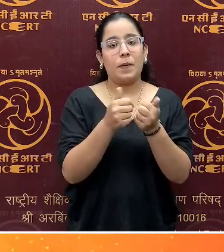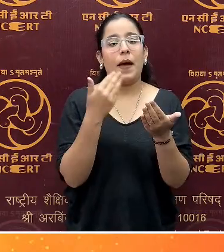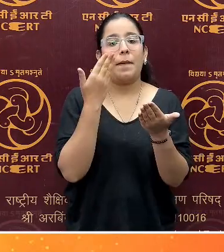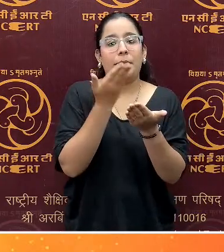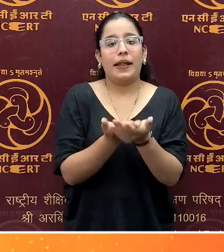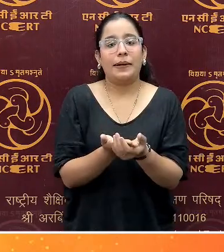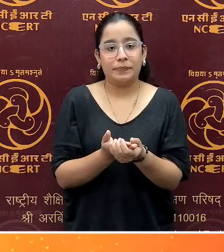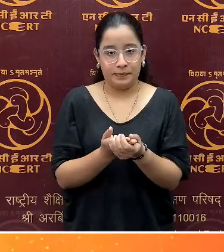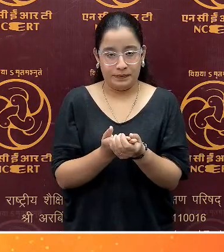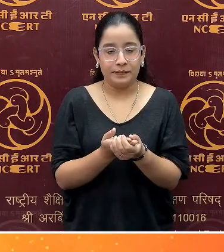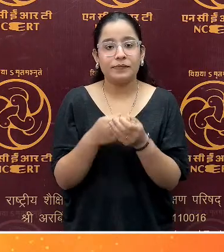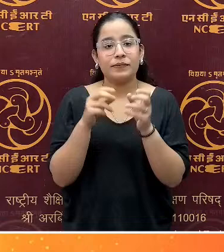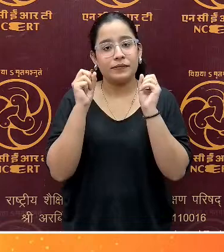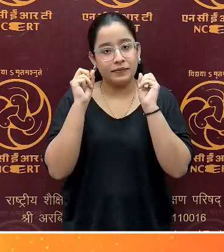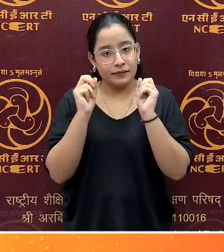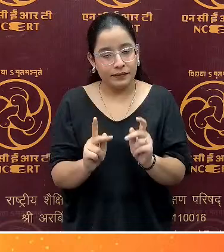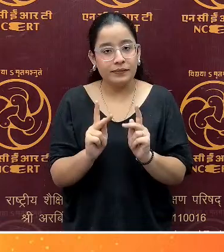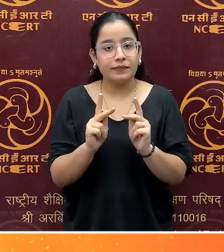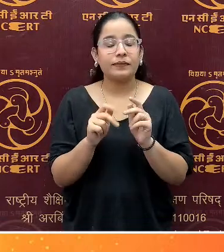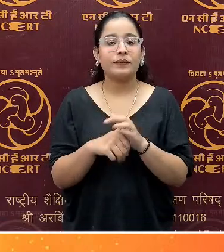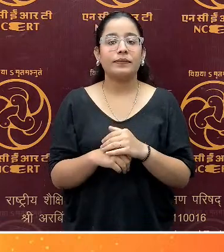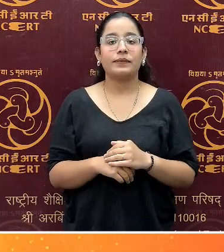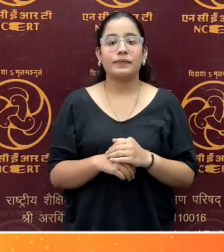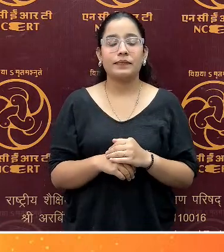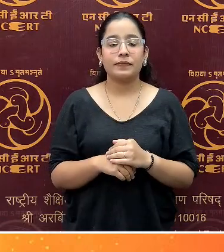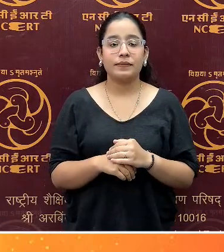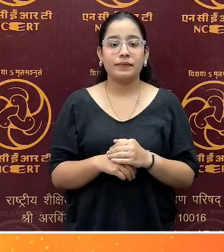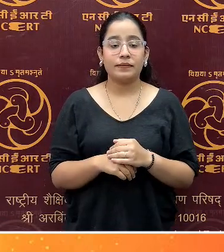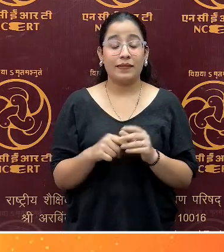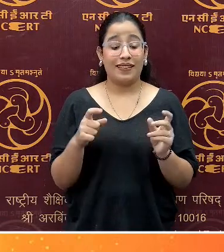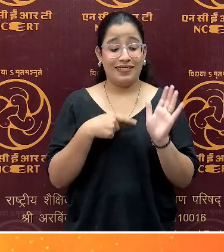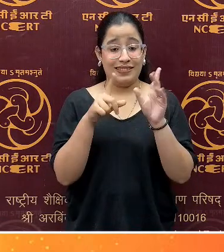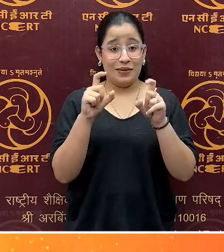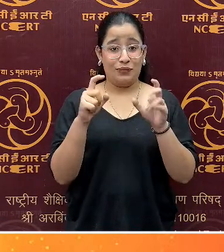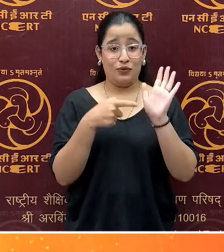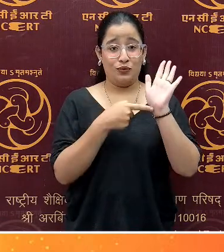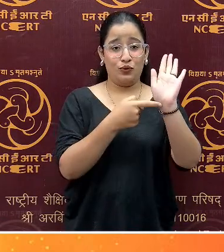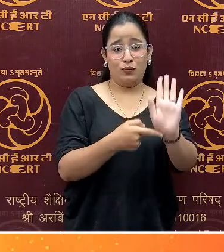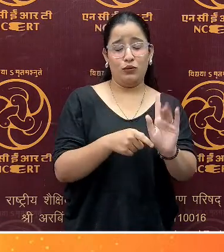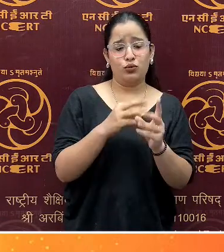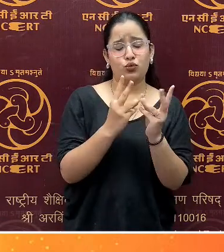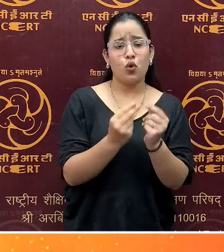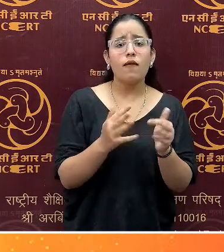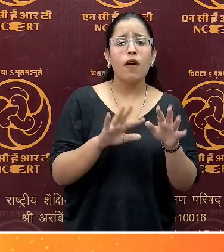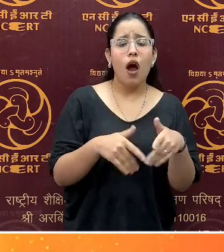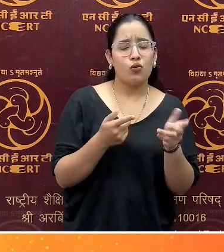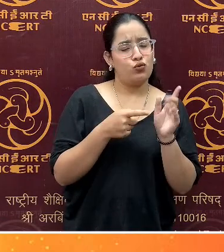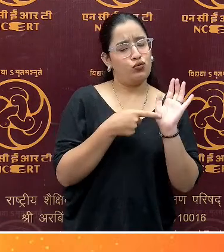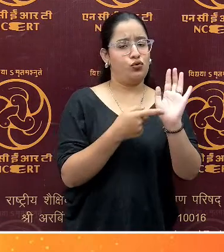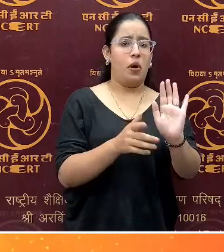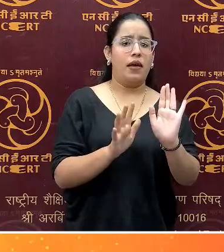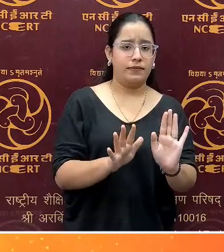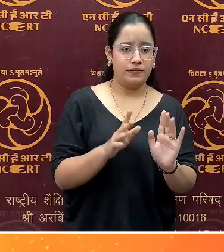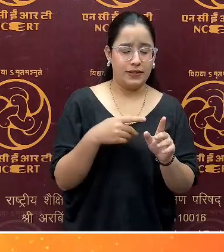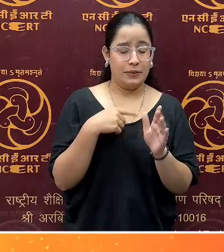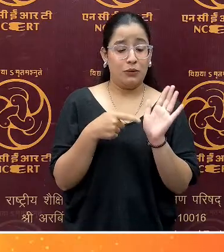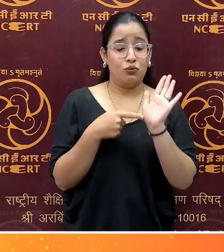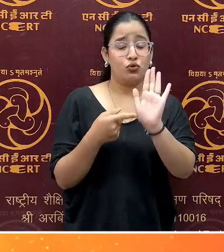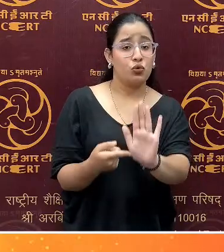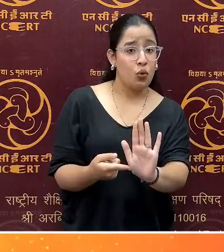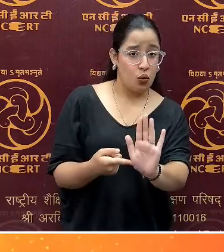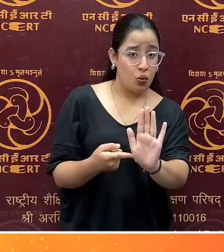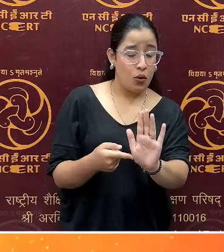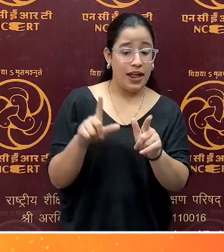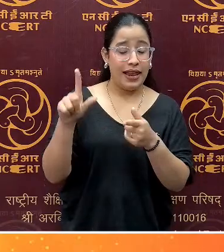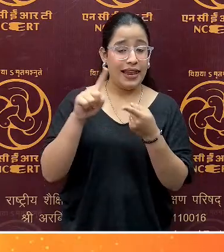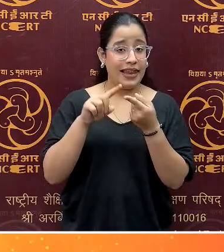to the length of, or distance between O and P, which we are representing. There's a representation that its length